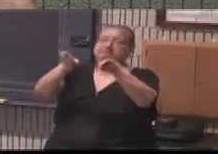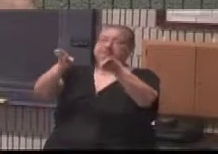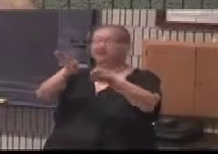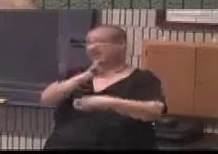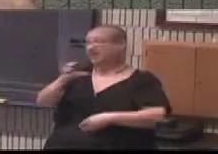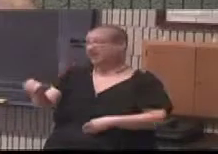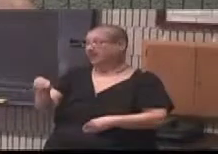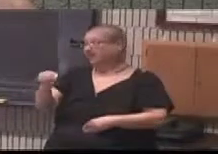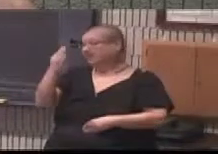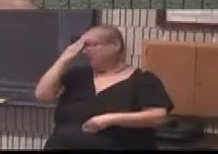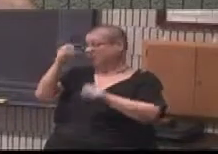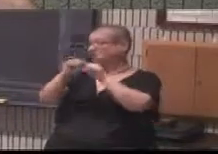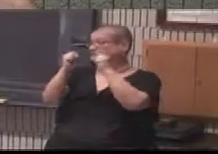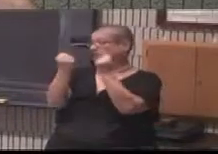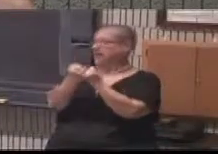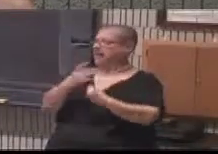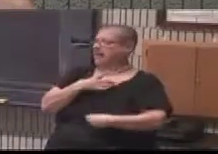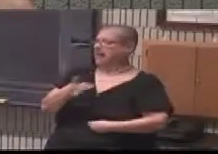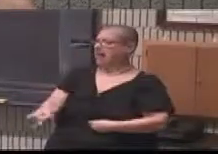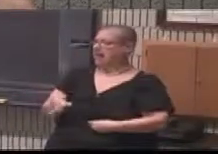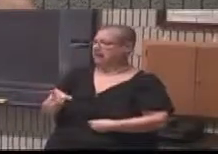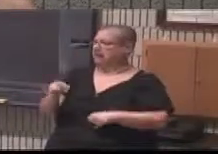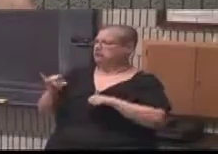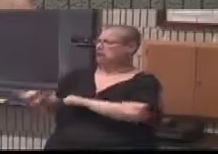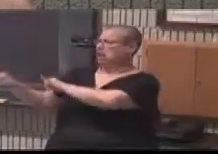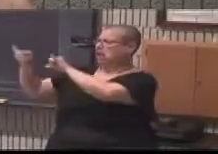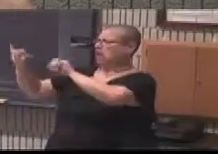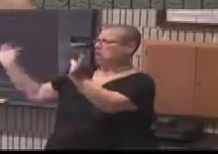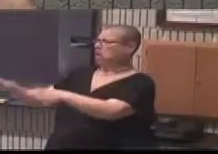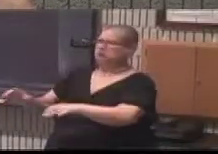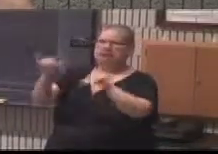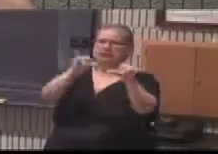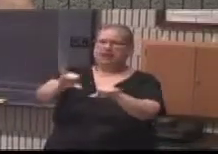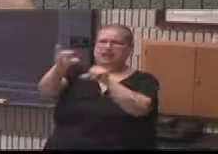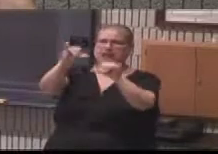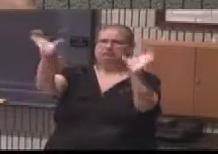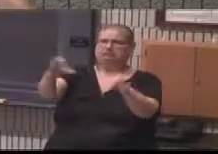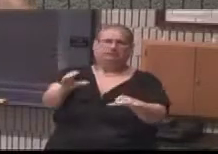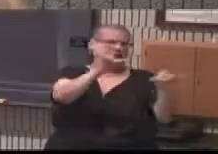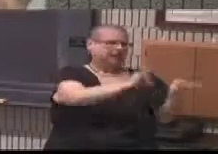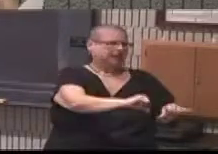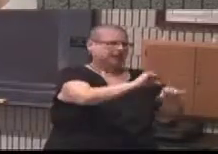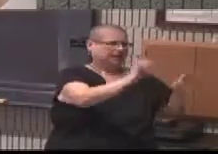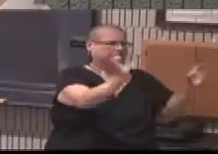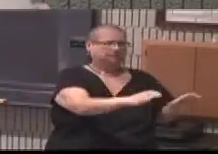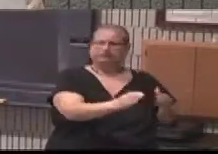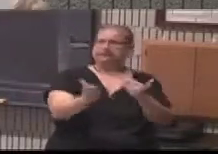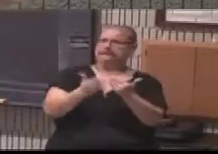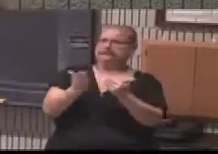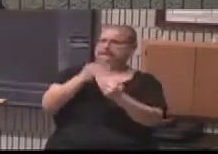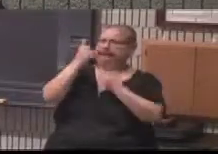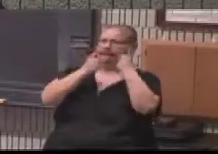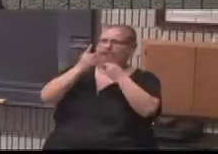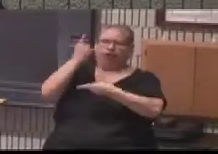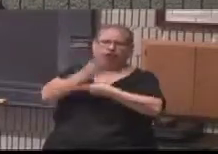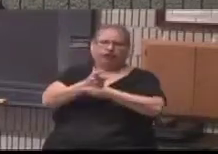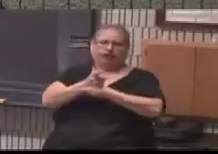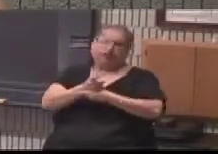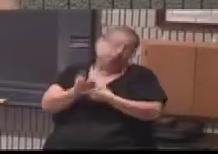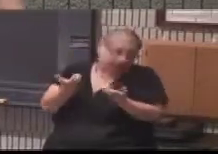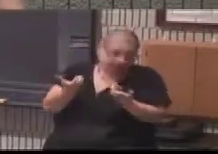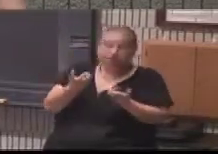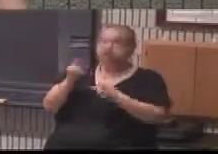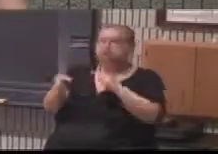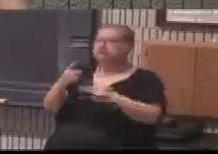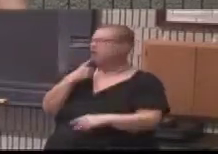society likes to pigeonhole people, probably because it's convenient. Many try to dissuade you or imply or tell you